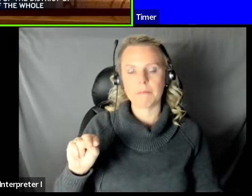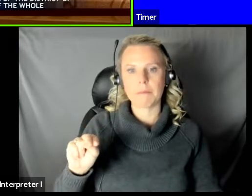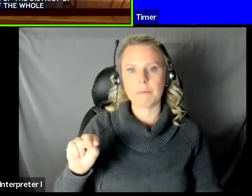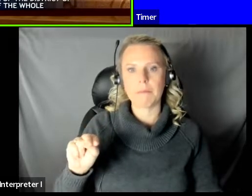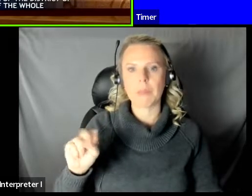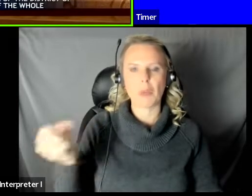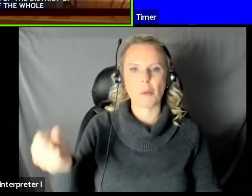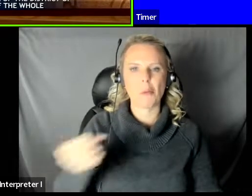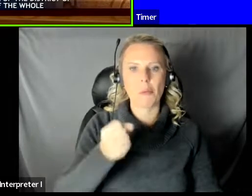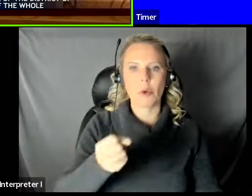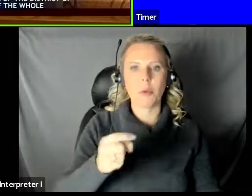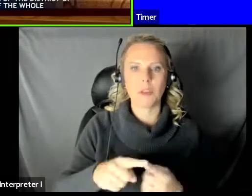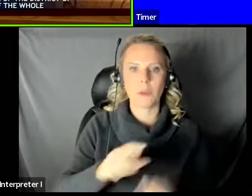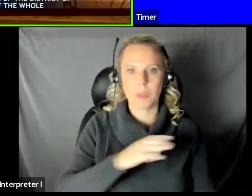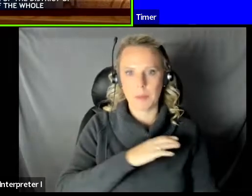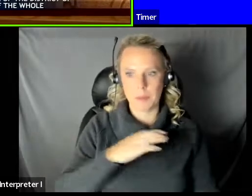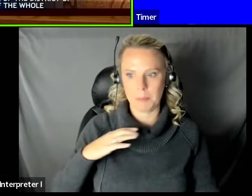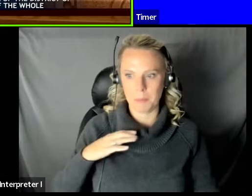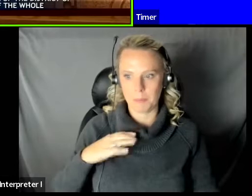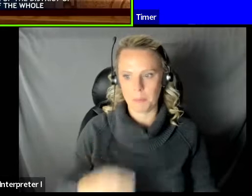the committee.